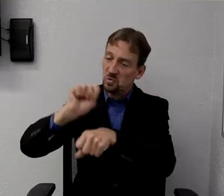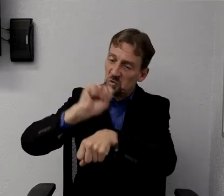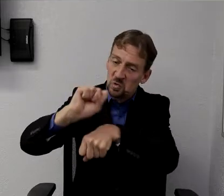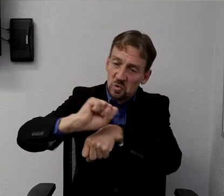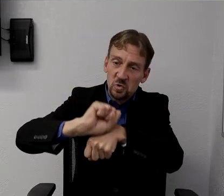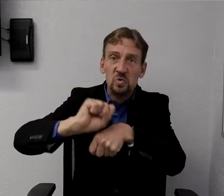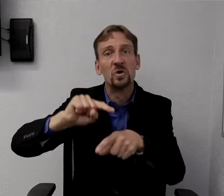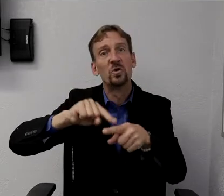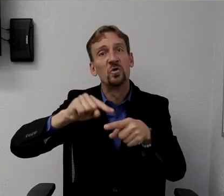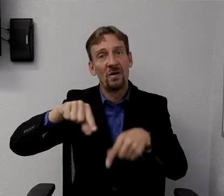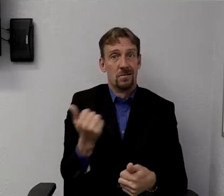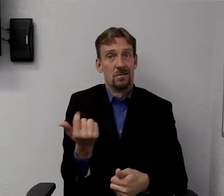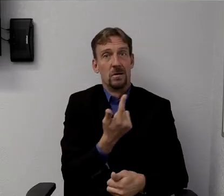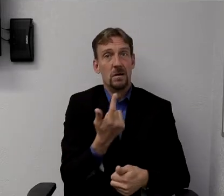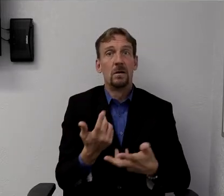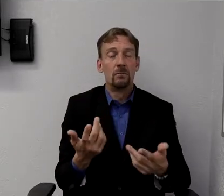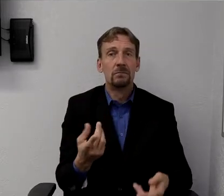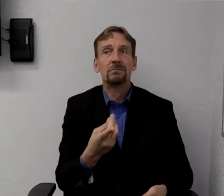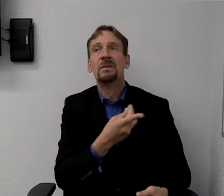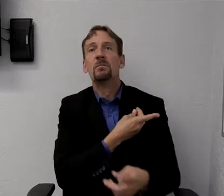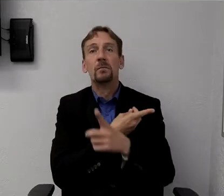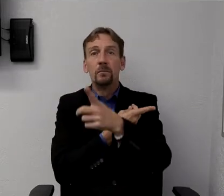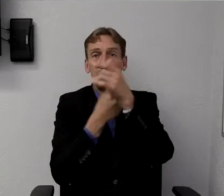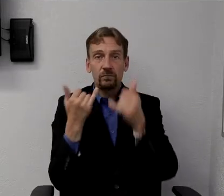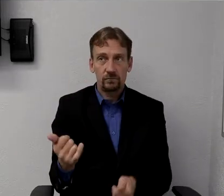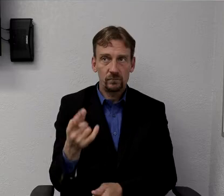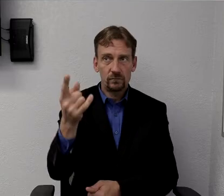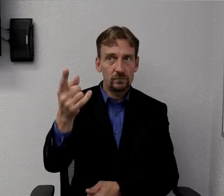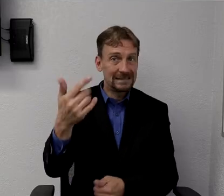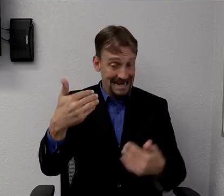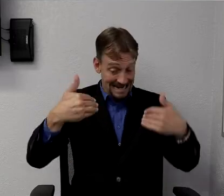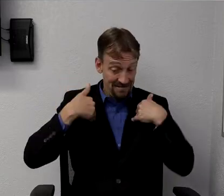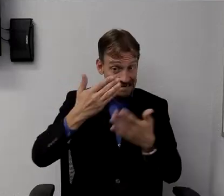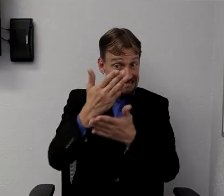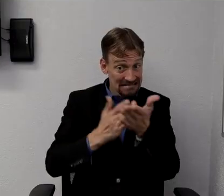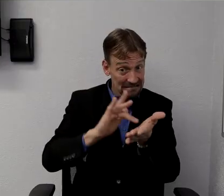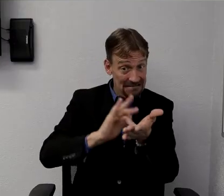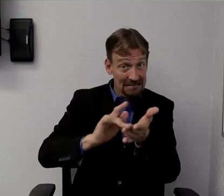help us as quickly as they can. Are there any vaccines close to being ready?